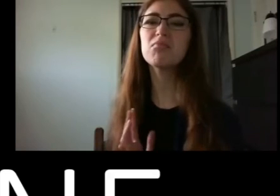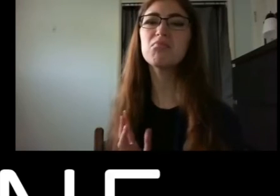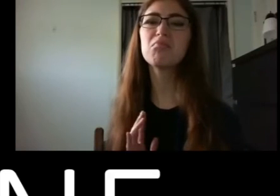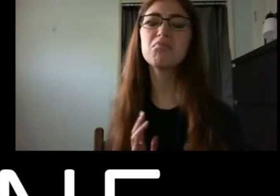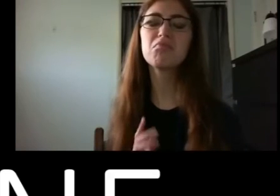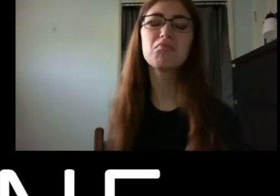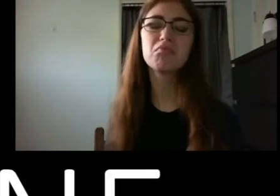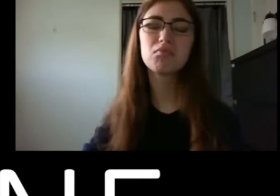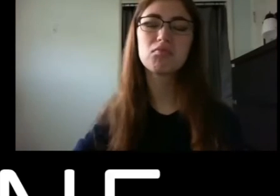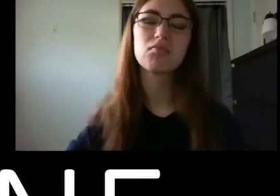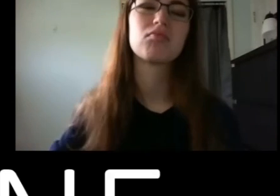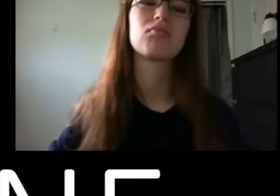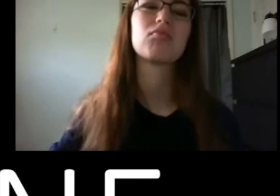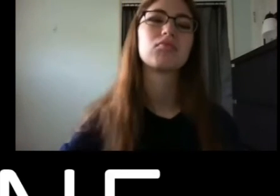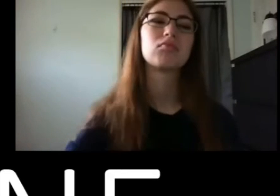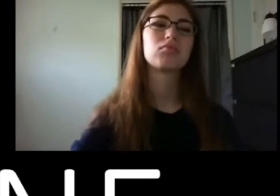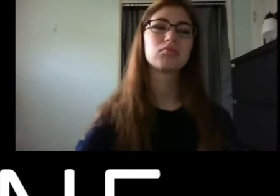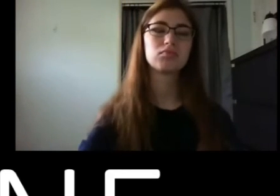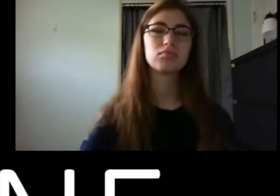Fine.